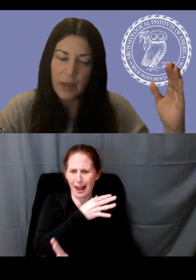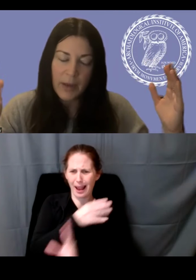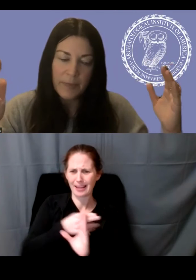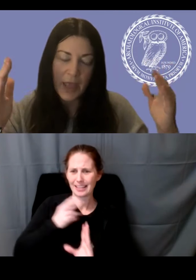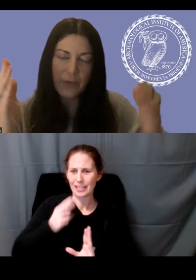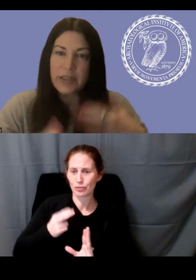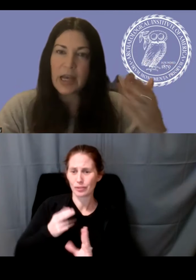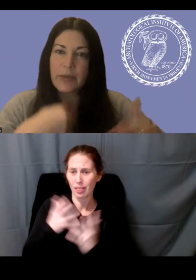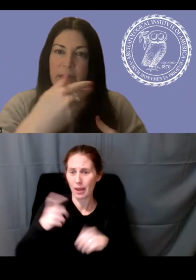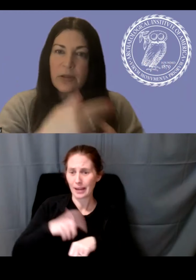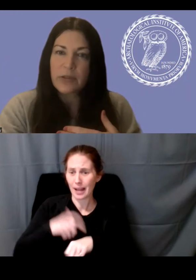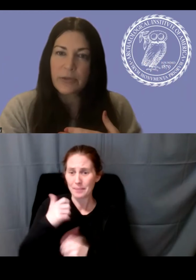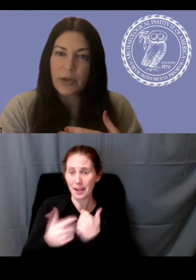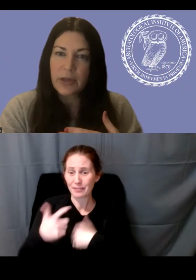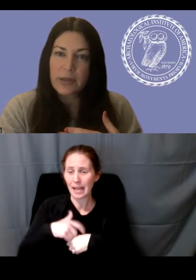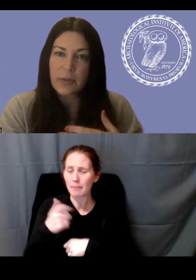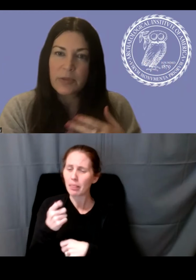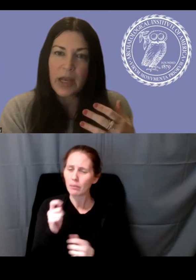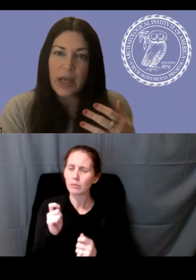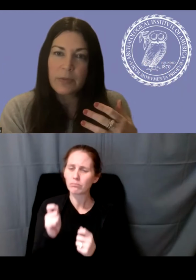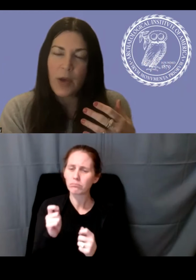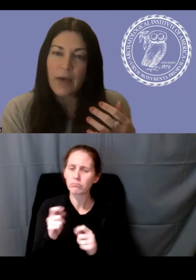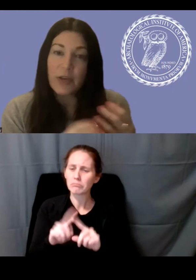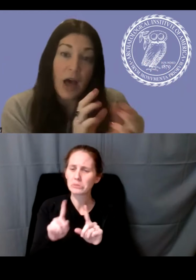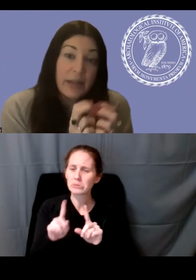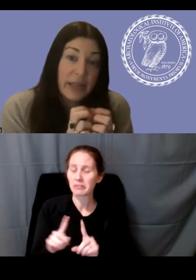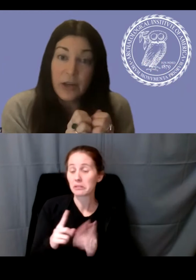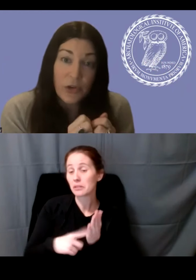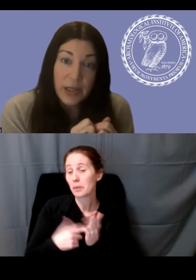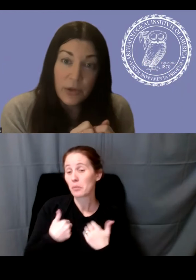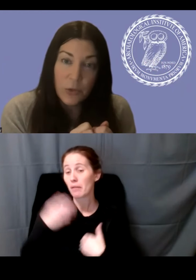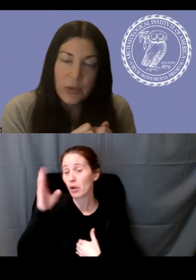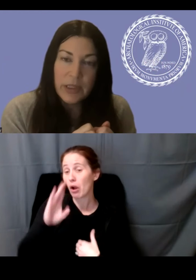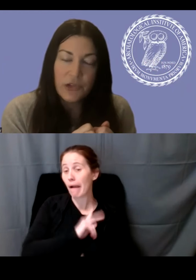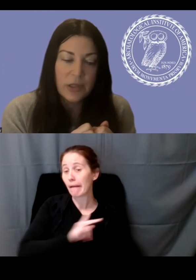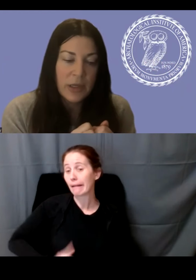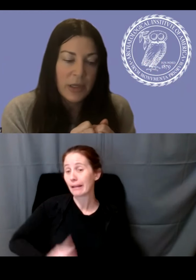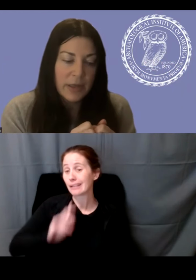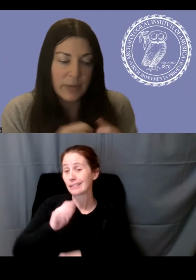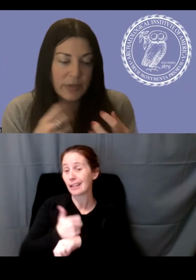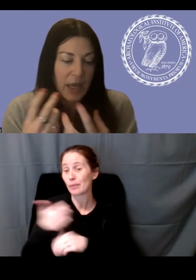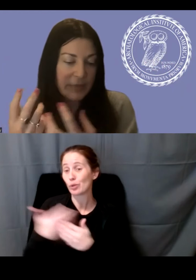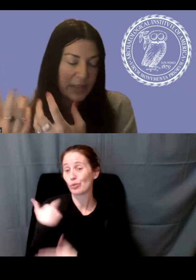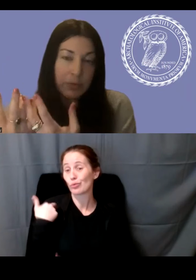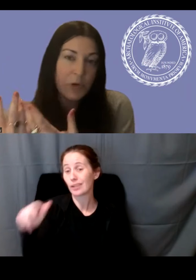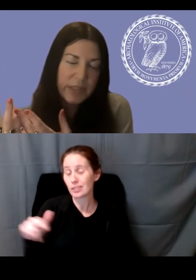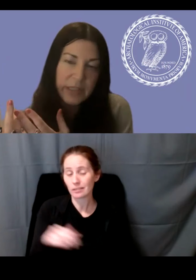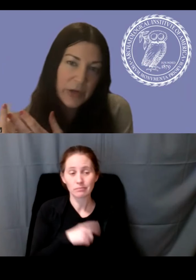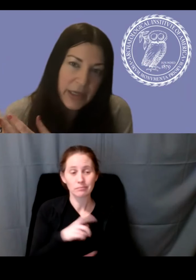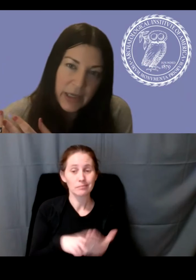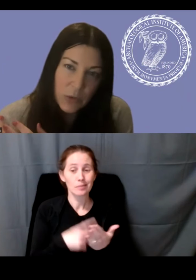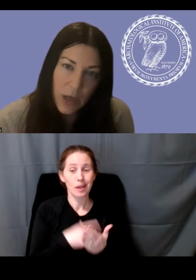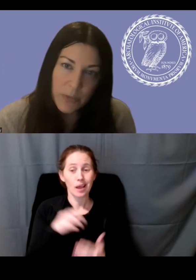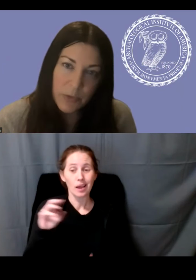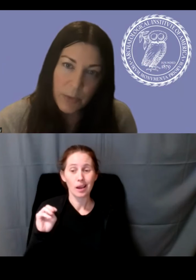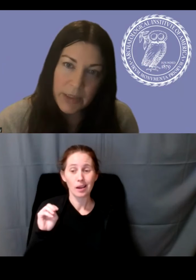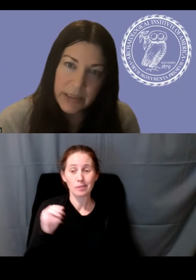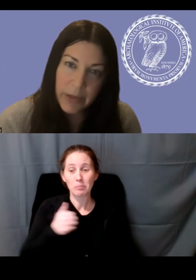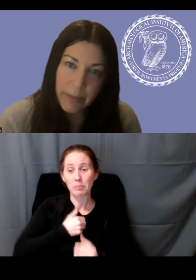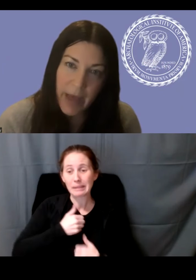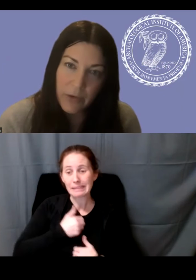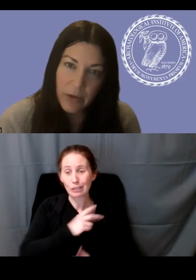time. Every time it's a little different. Sometimes you have a god king creating a new religion. Sometimes it's a mercenary king who comes